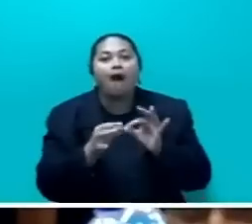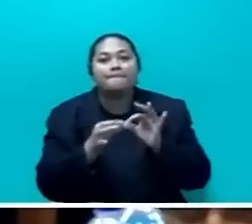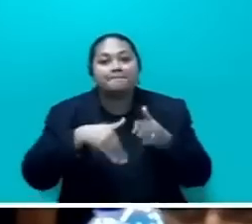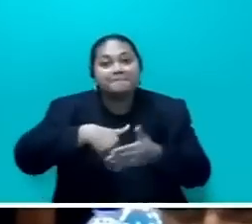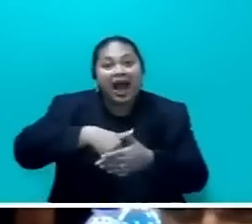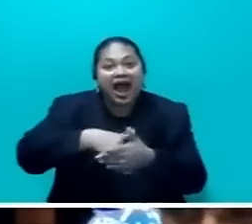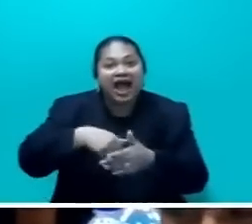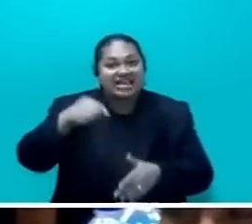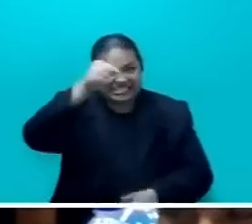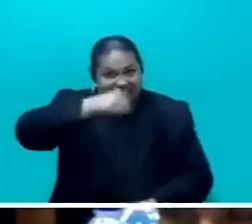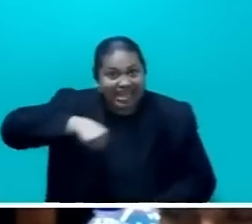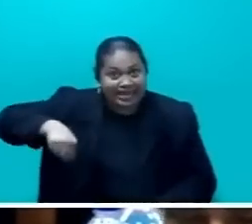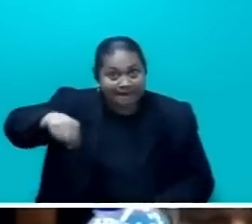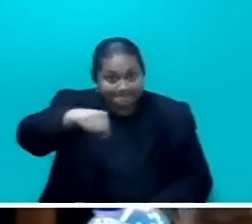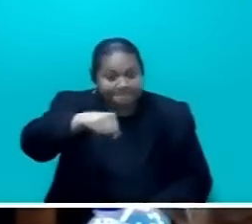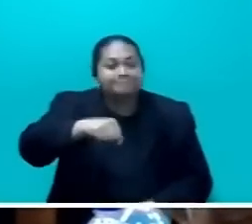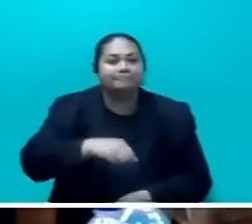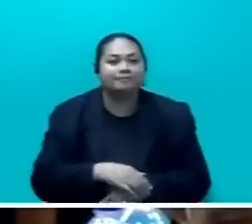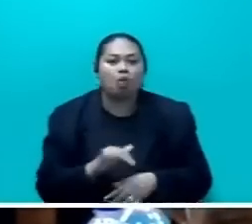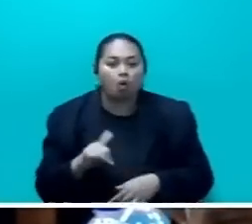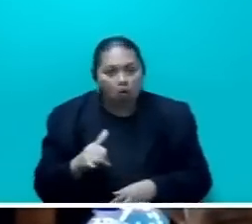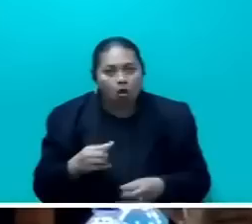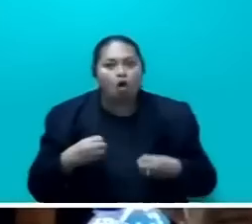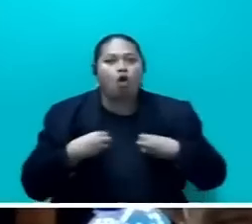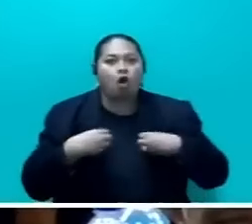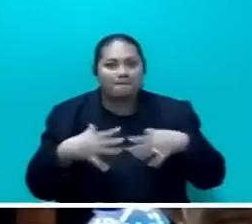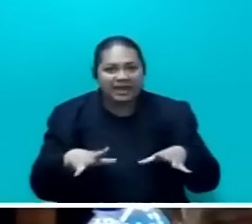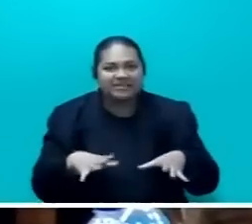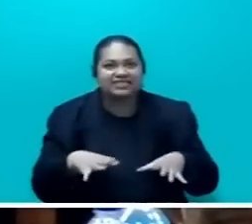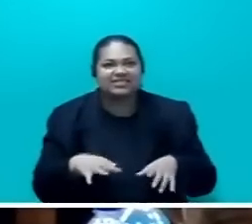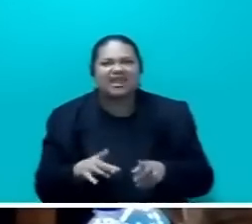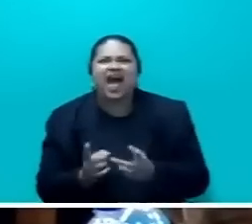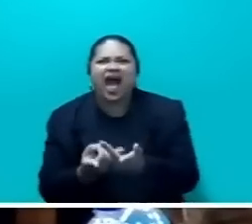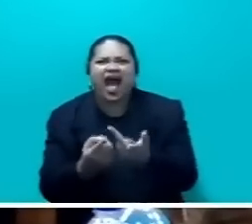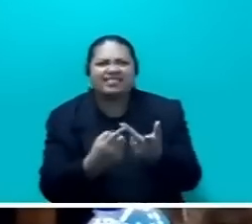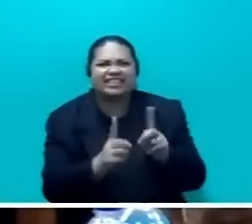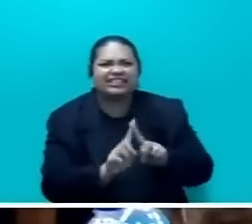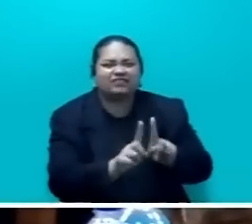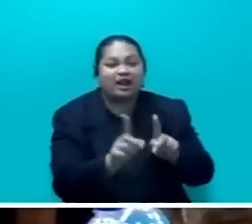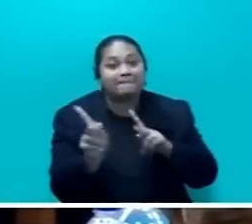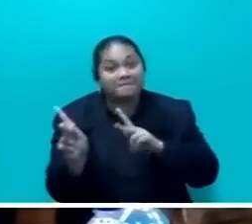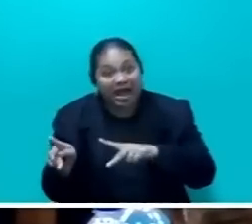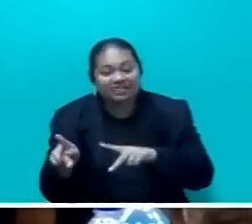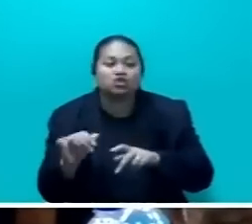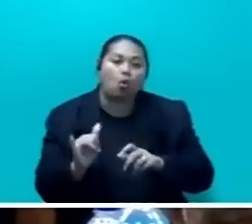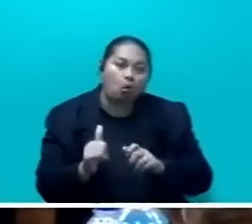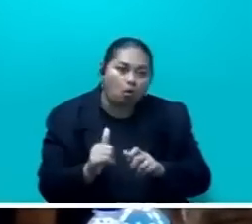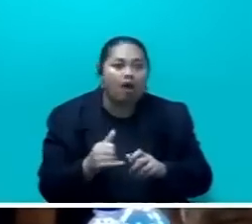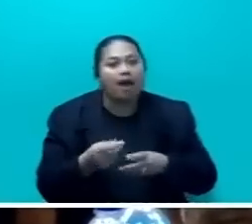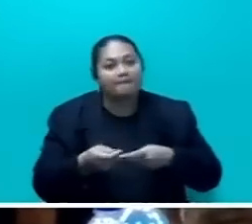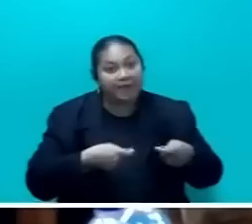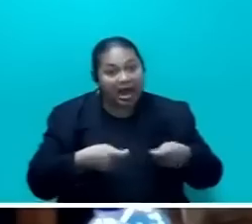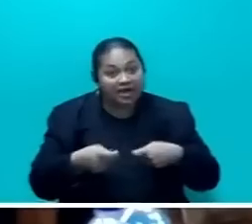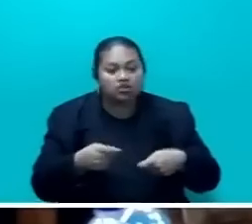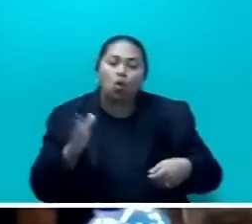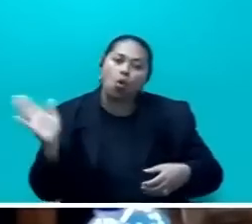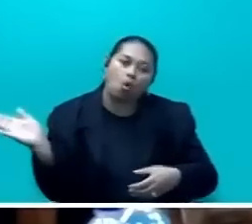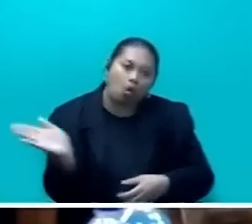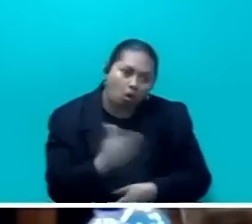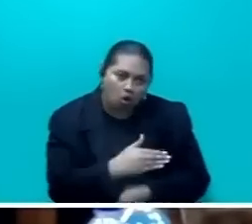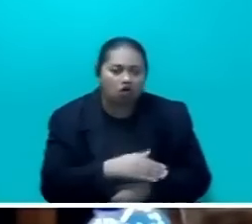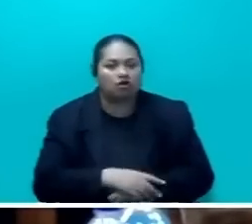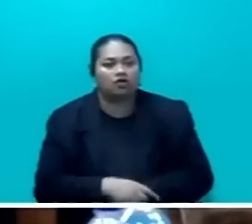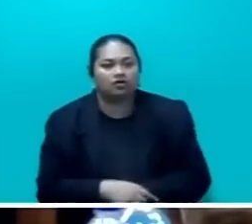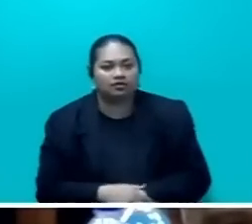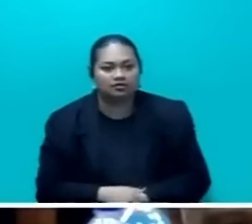about completion of Govind Park, whether you talk about markets, it's all